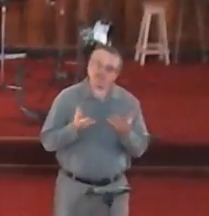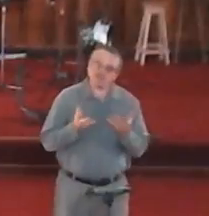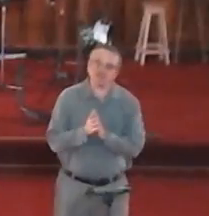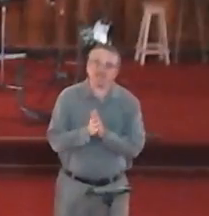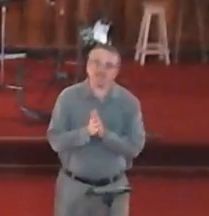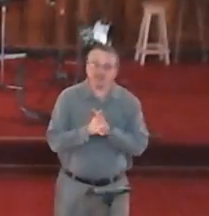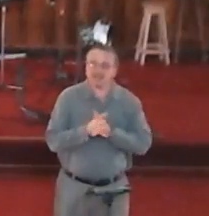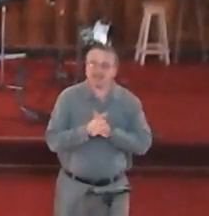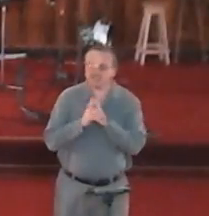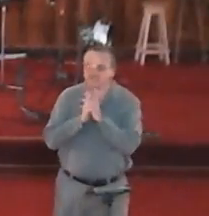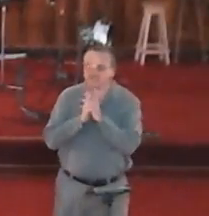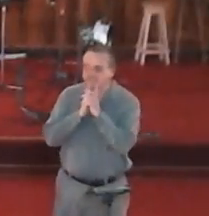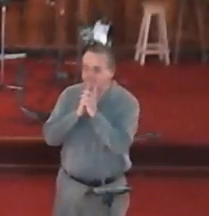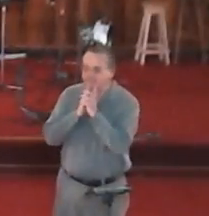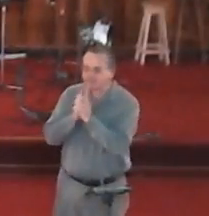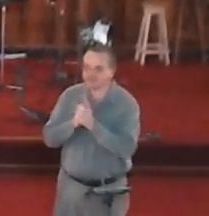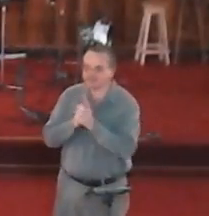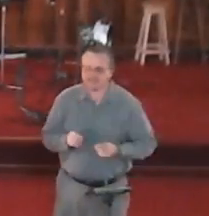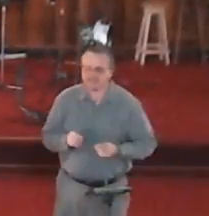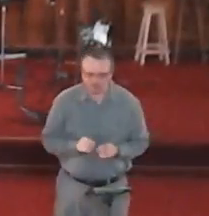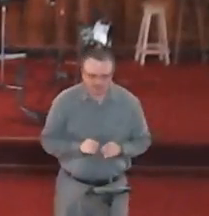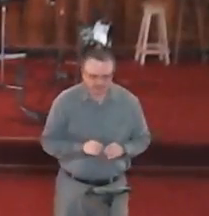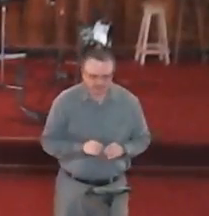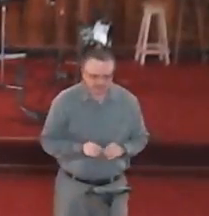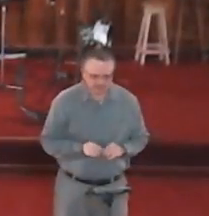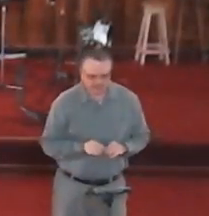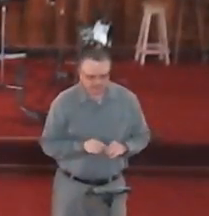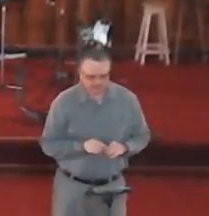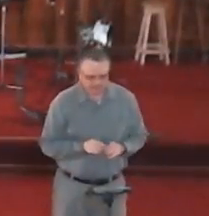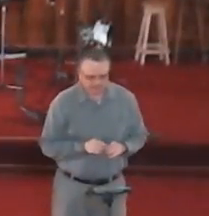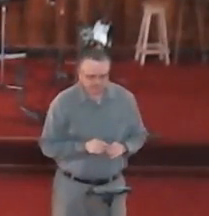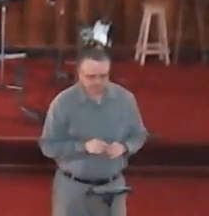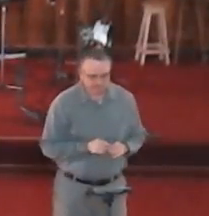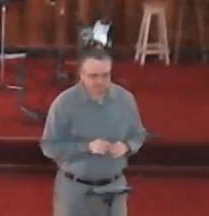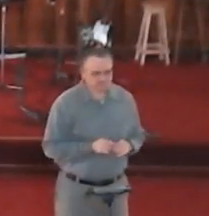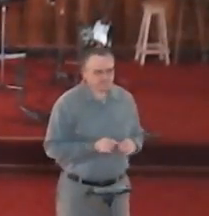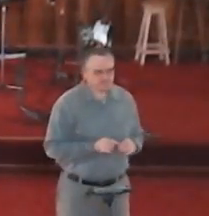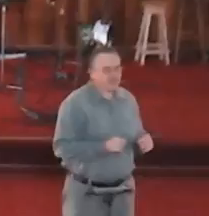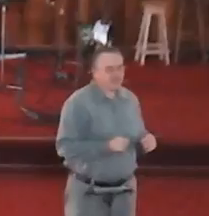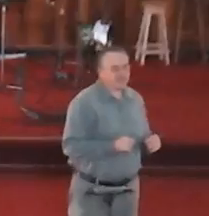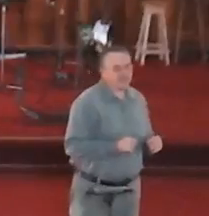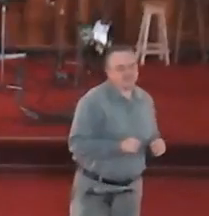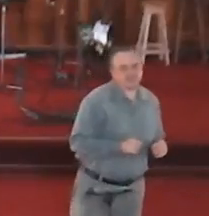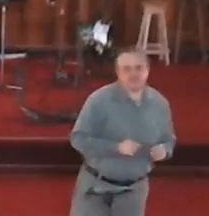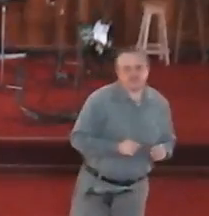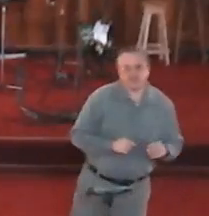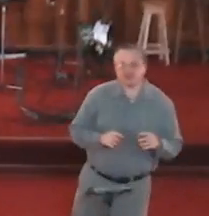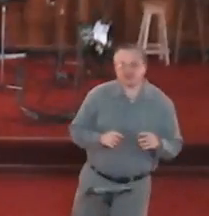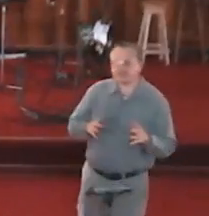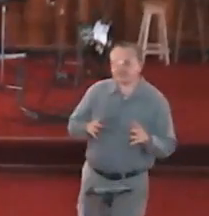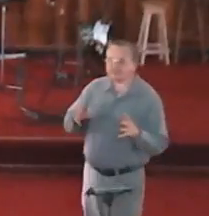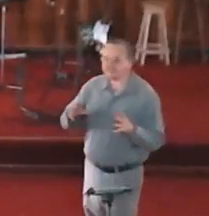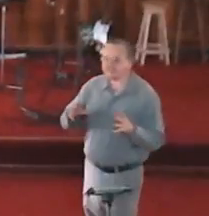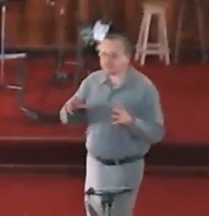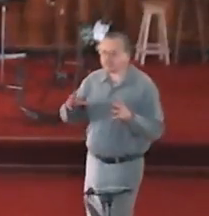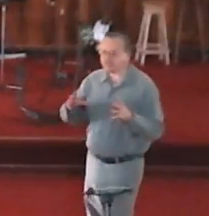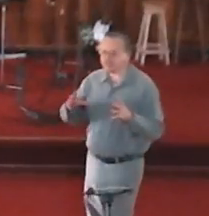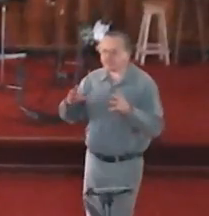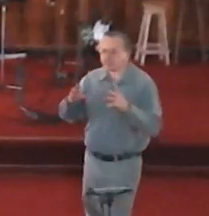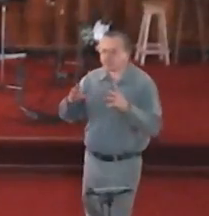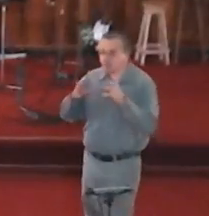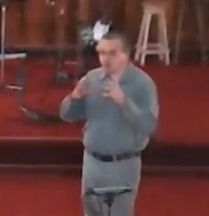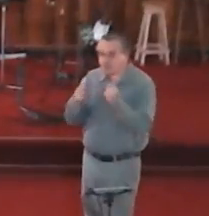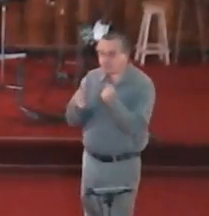tiene mucho que hablar acerca de nuestras lenguas. The Bible has a lot to say about our tongues. Y la Biblia dice que tenemos